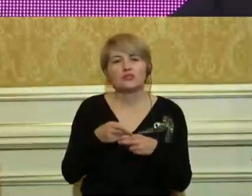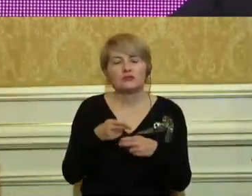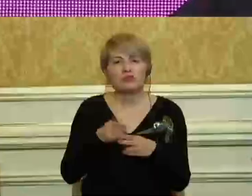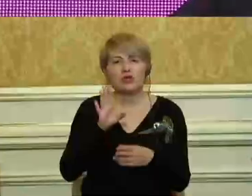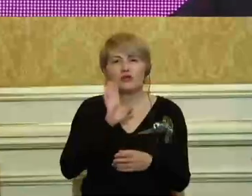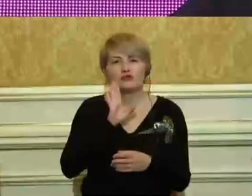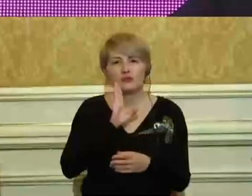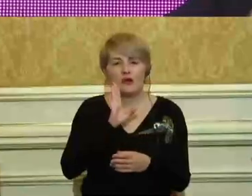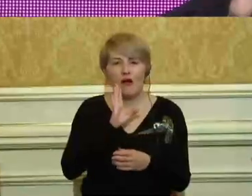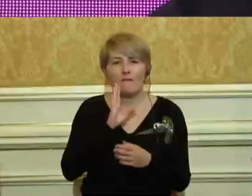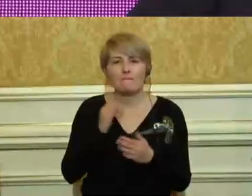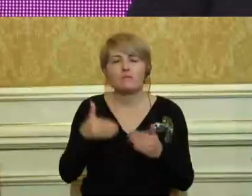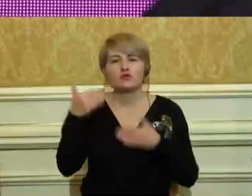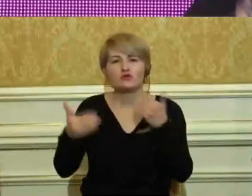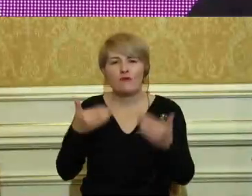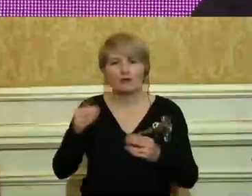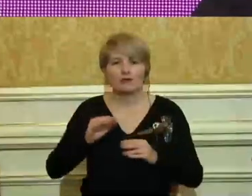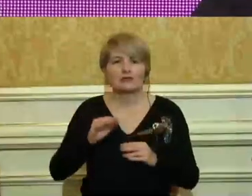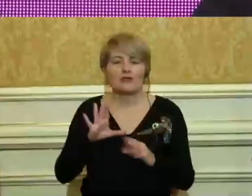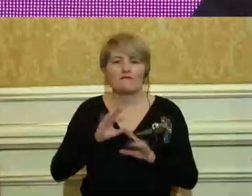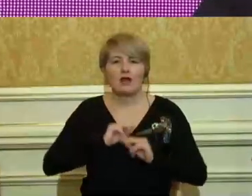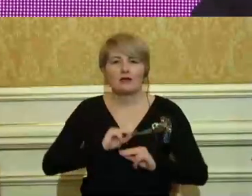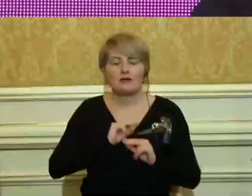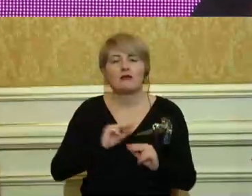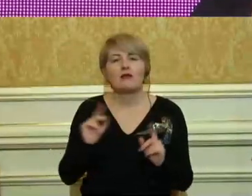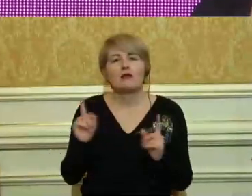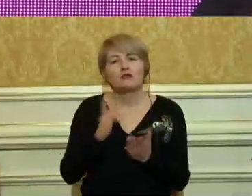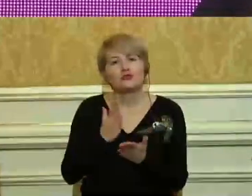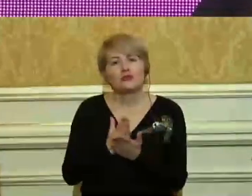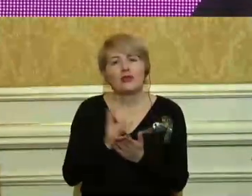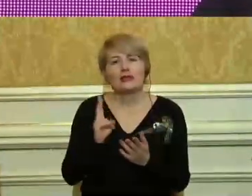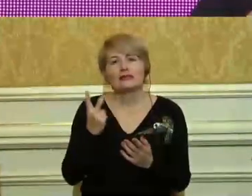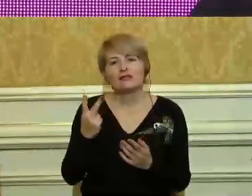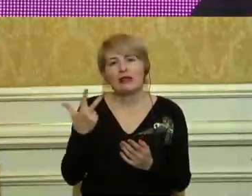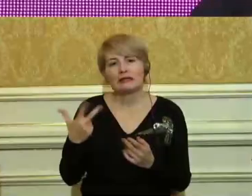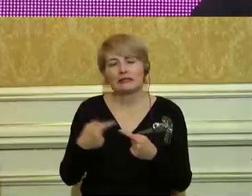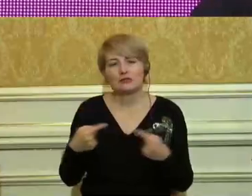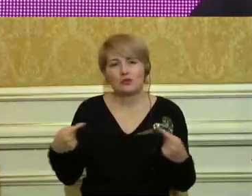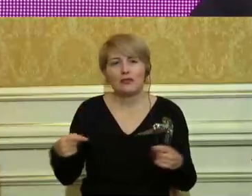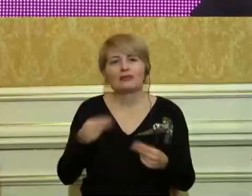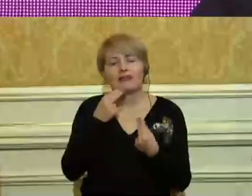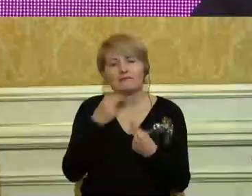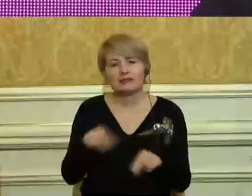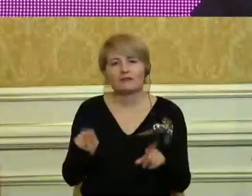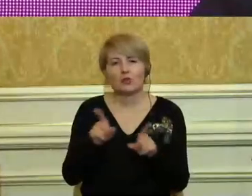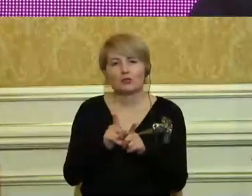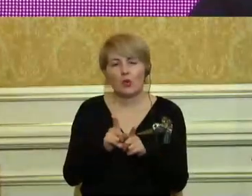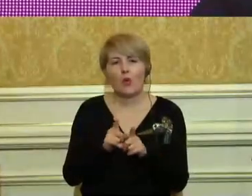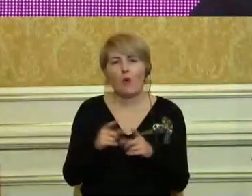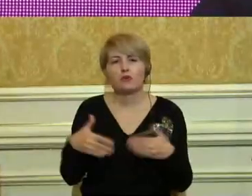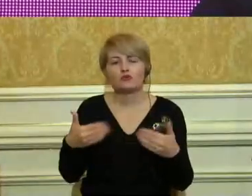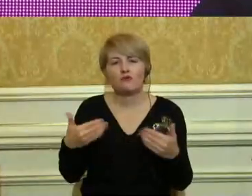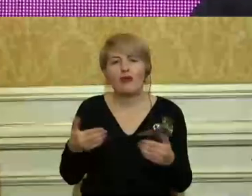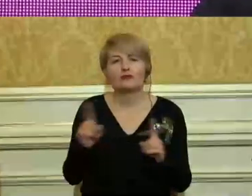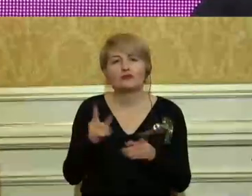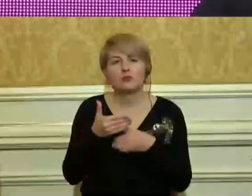is the obstacle for the women to create the careers in political activity?